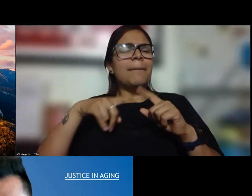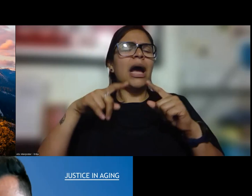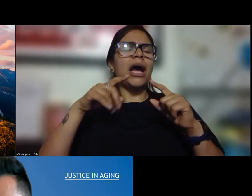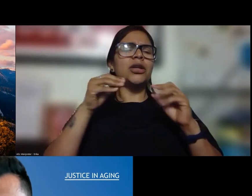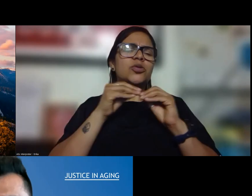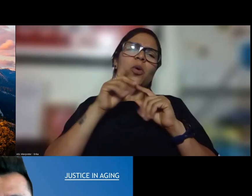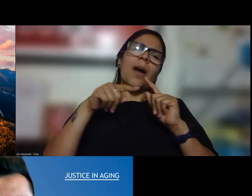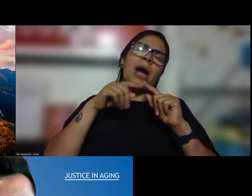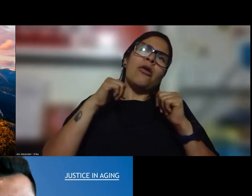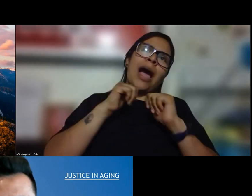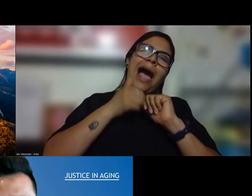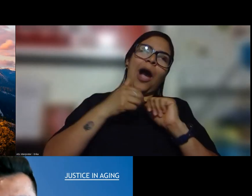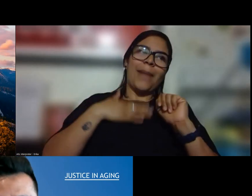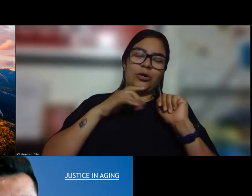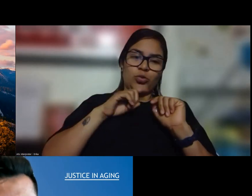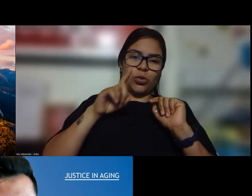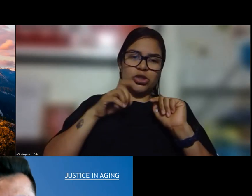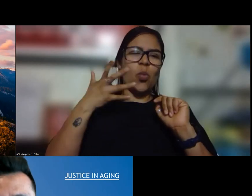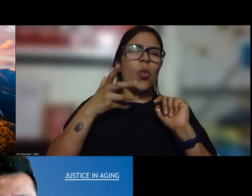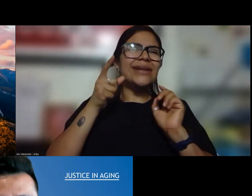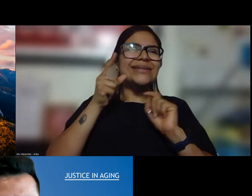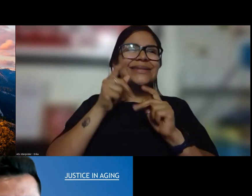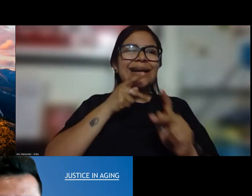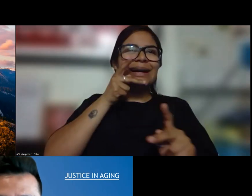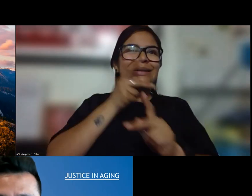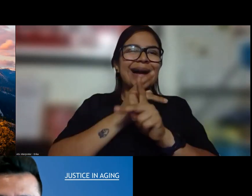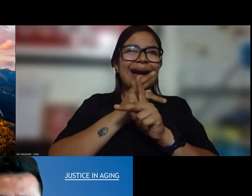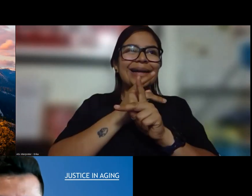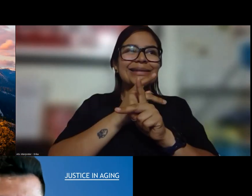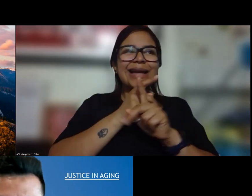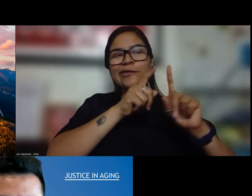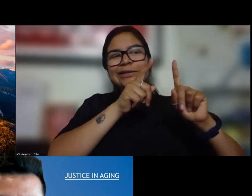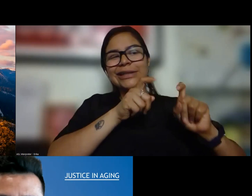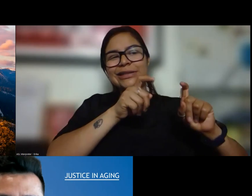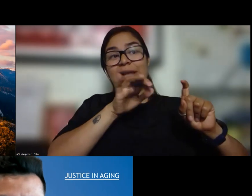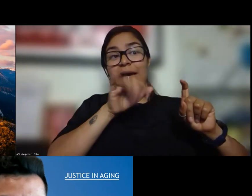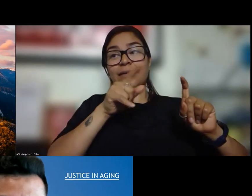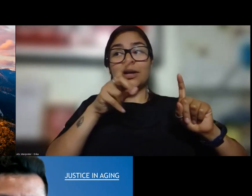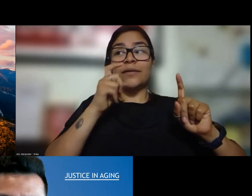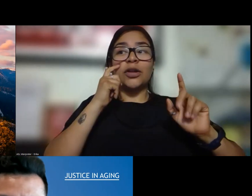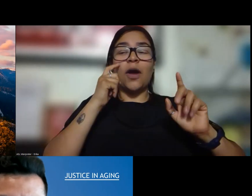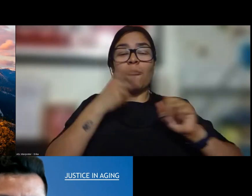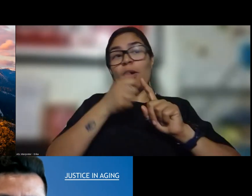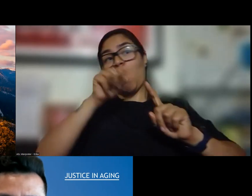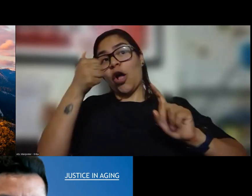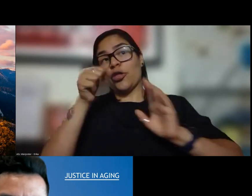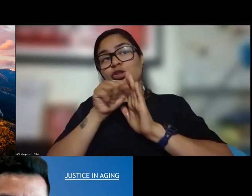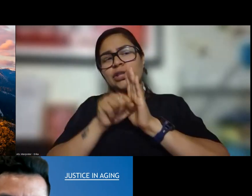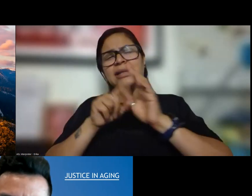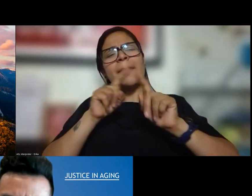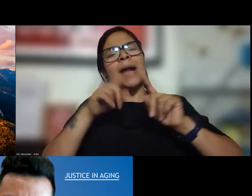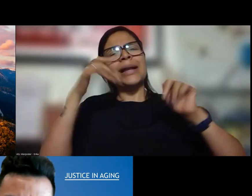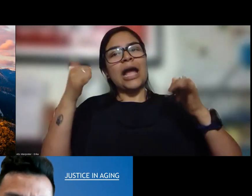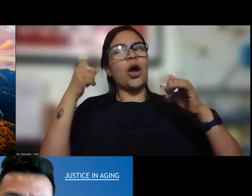about one, what type of testing, it sounds like this survey has been administered in other states. What type of testing has been done to ensure